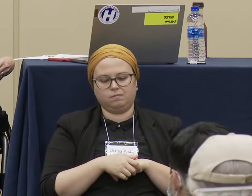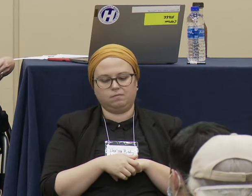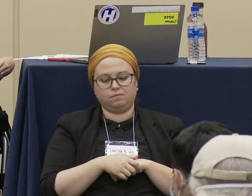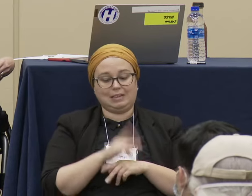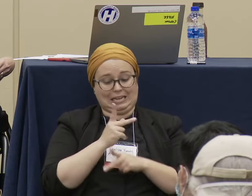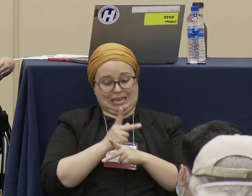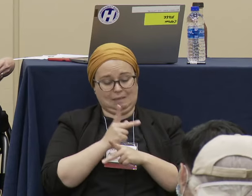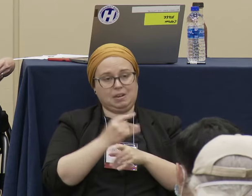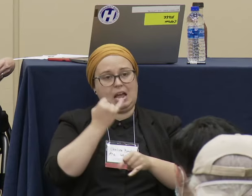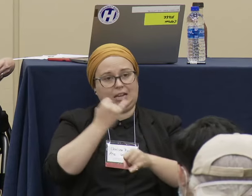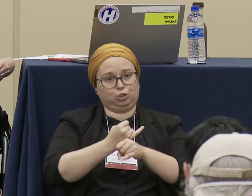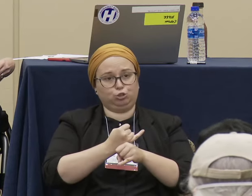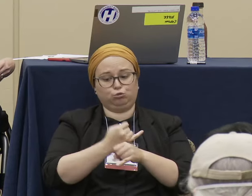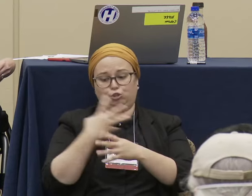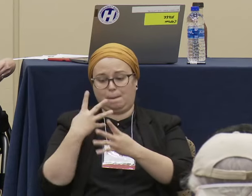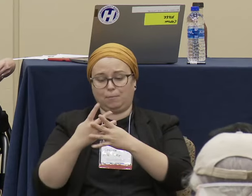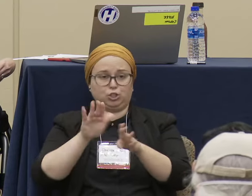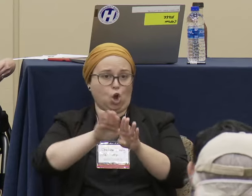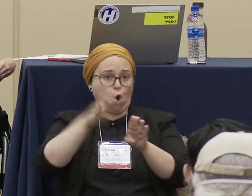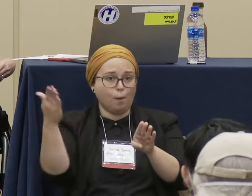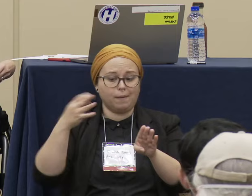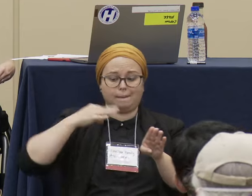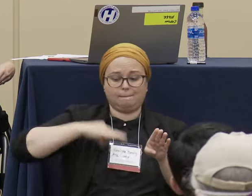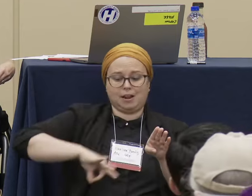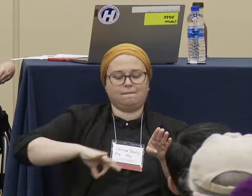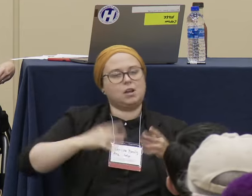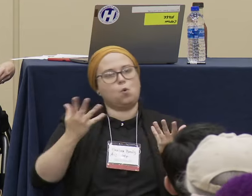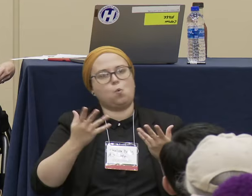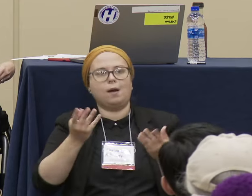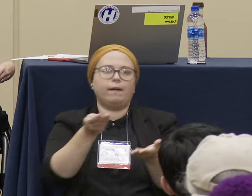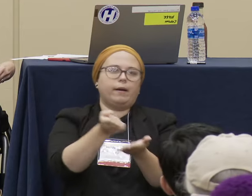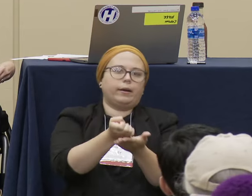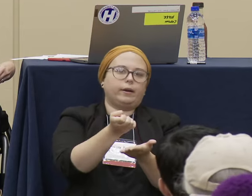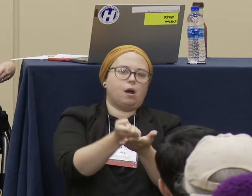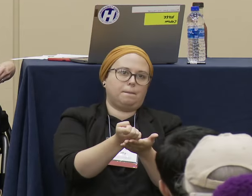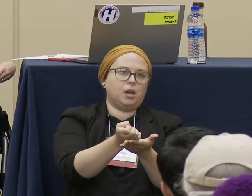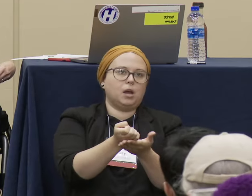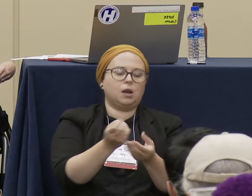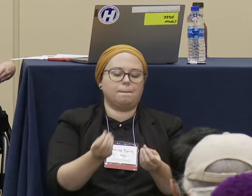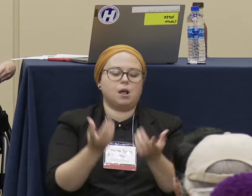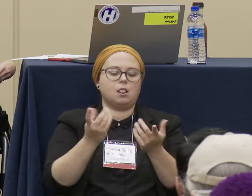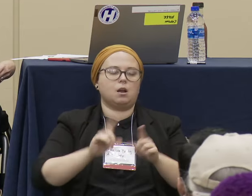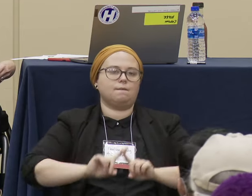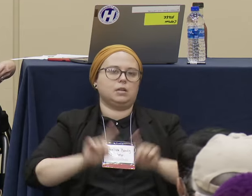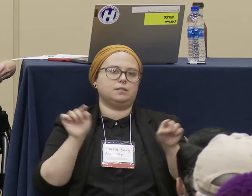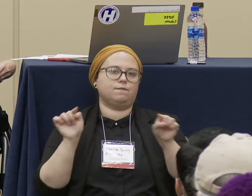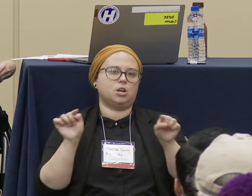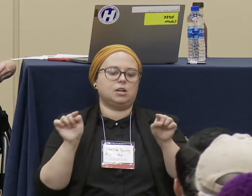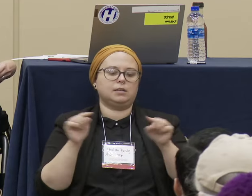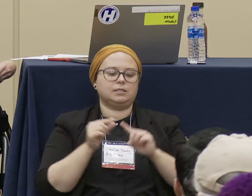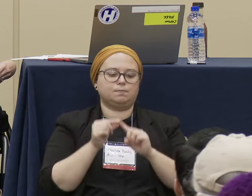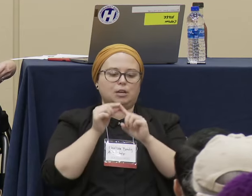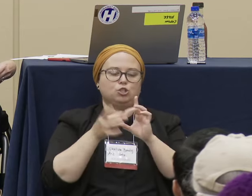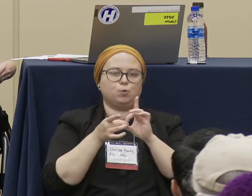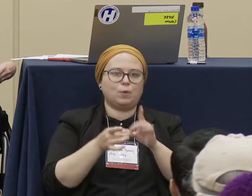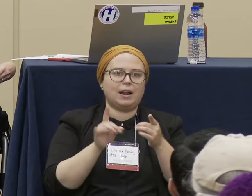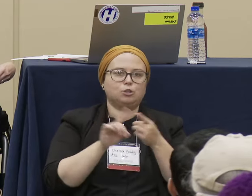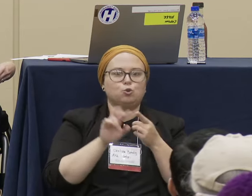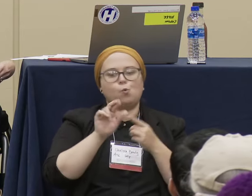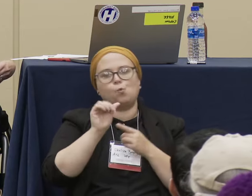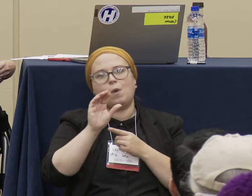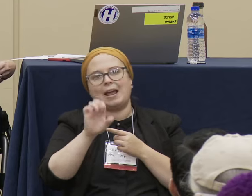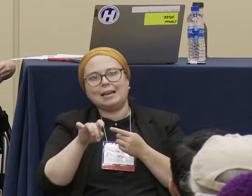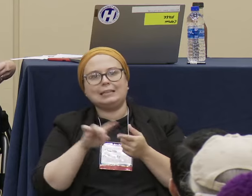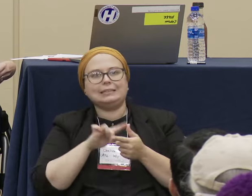keeping institutions and prisons open is, of course, economic, but there's a lot of difference, especially in terms of race, ethnicity, and gender,